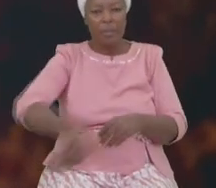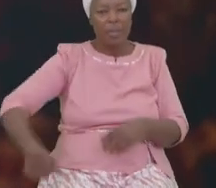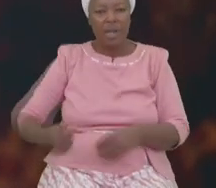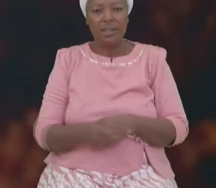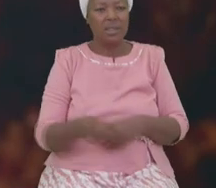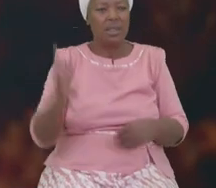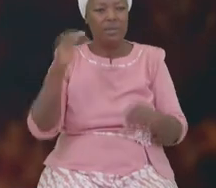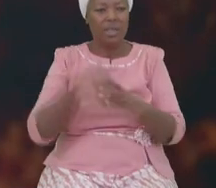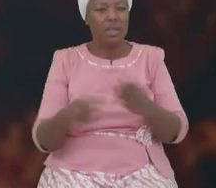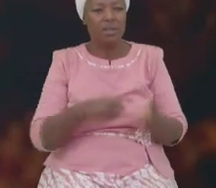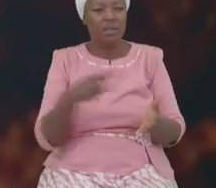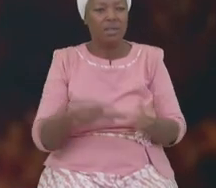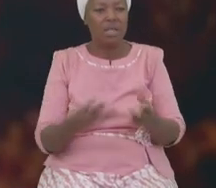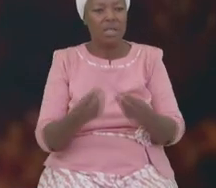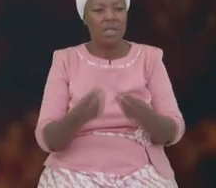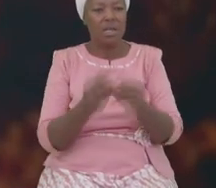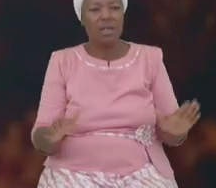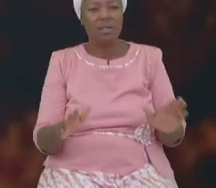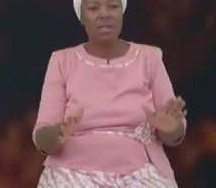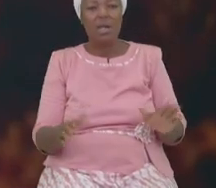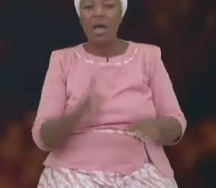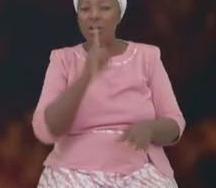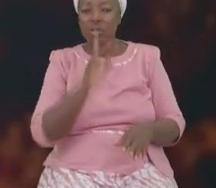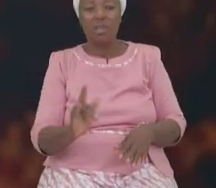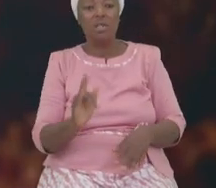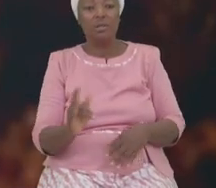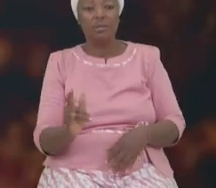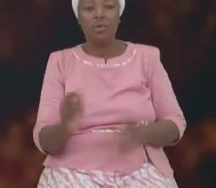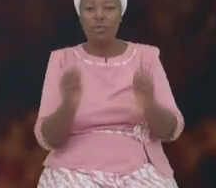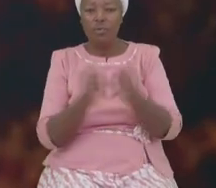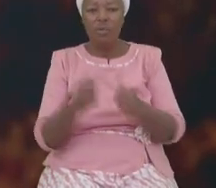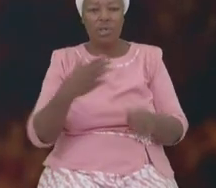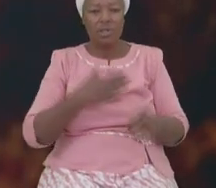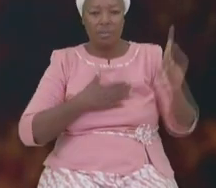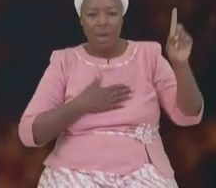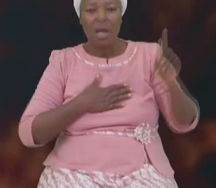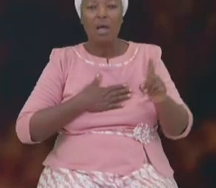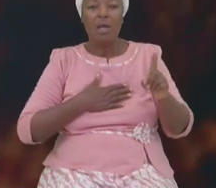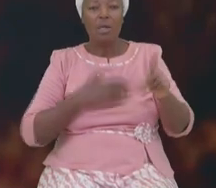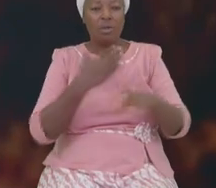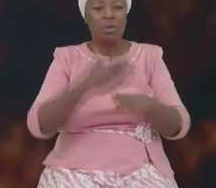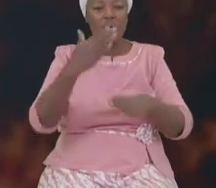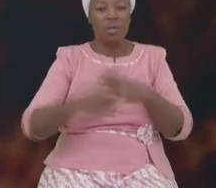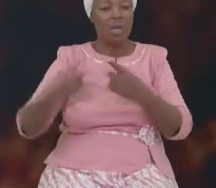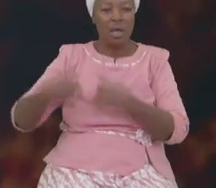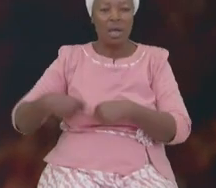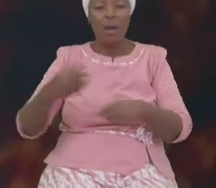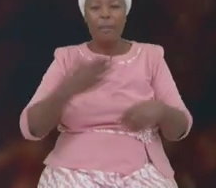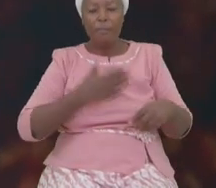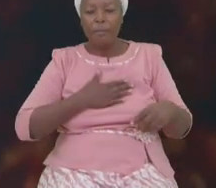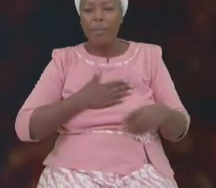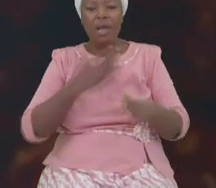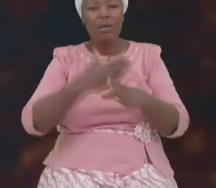them in this land, assuredly, with my whole heart, my